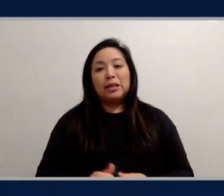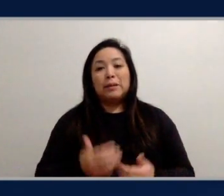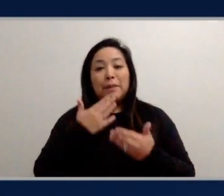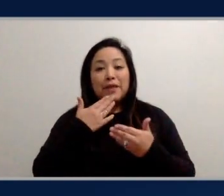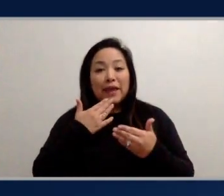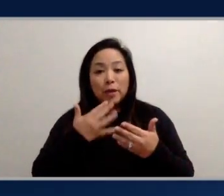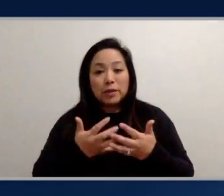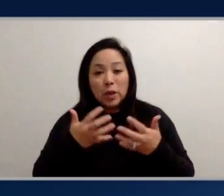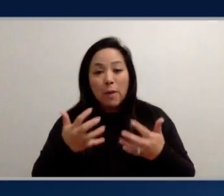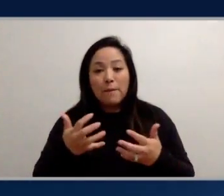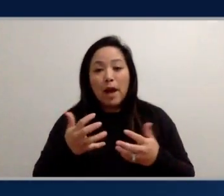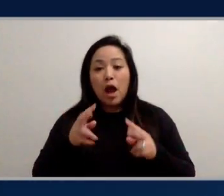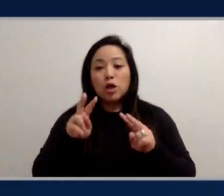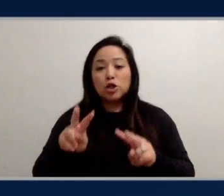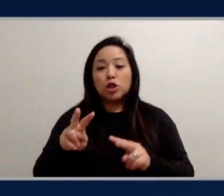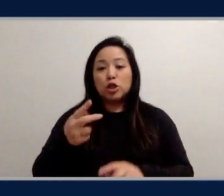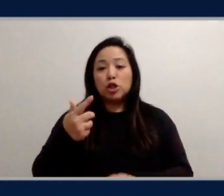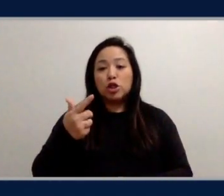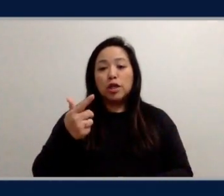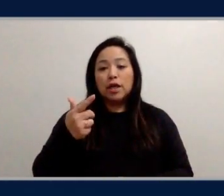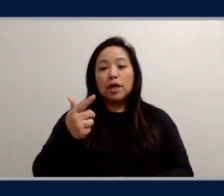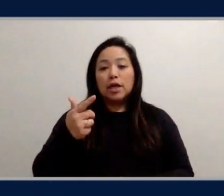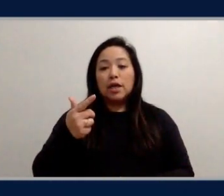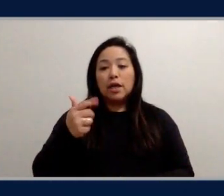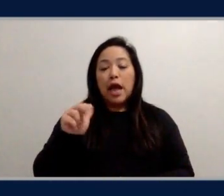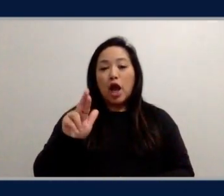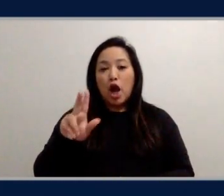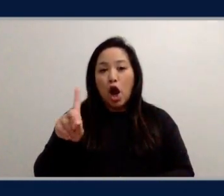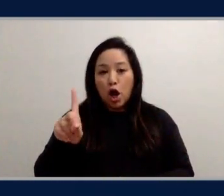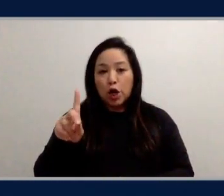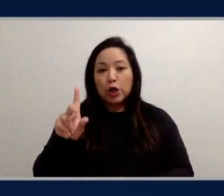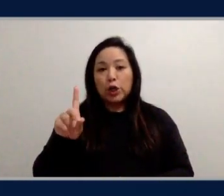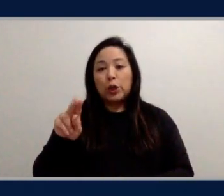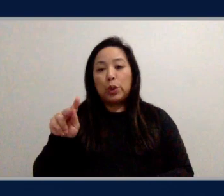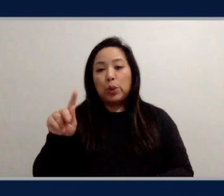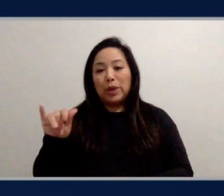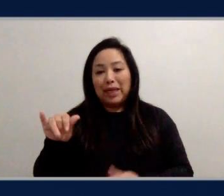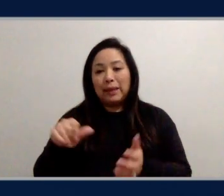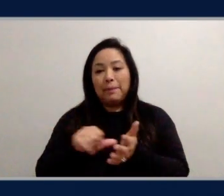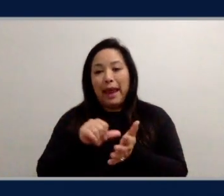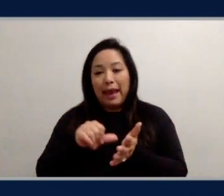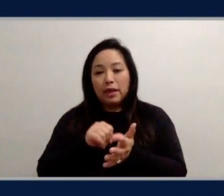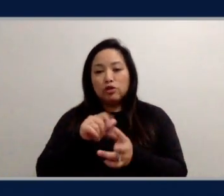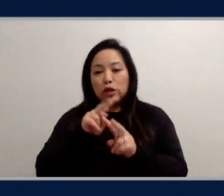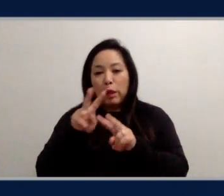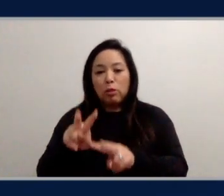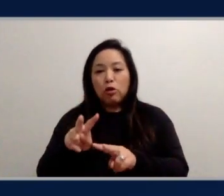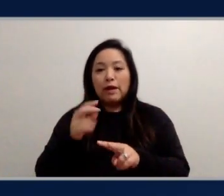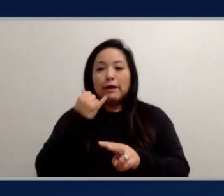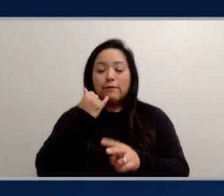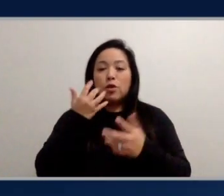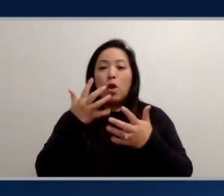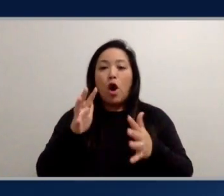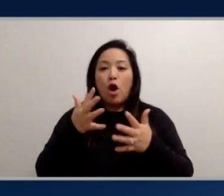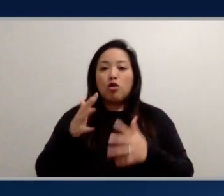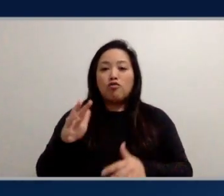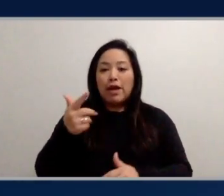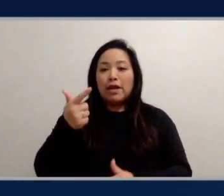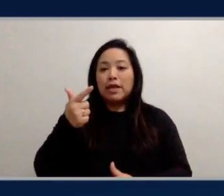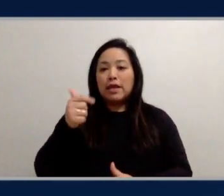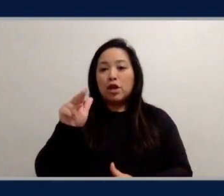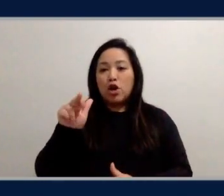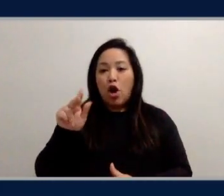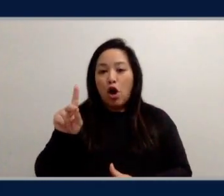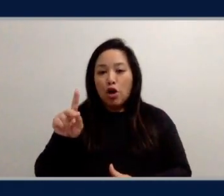go to the GuardDuty page, start using GuardDuty. These capabilities enable automatically. So if you're already a GuardDuty customer, you don't need to take any